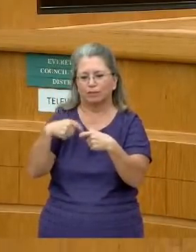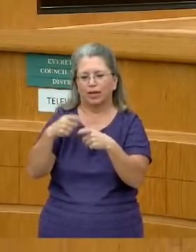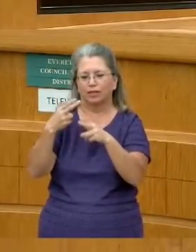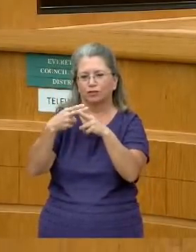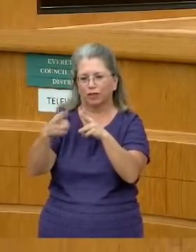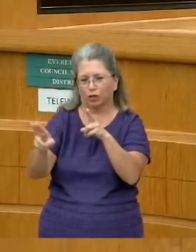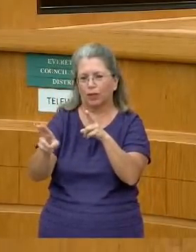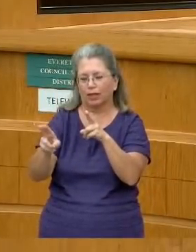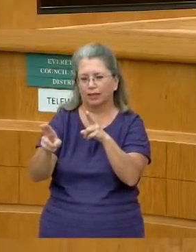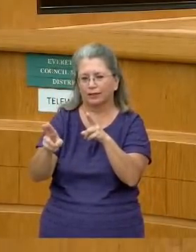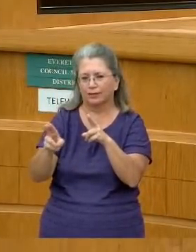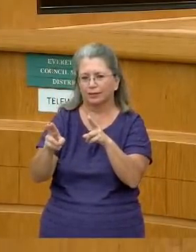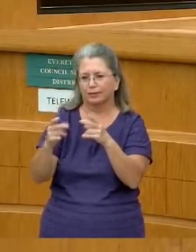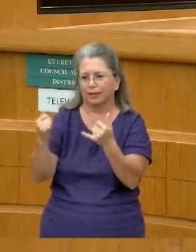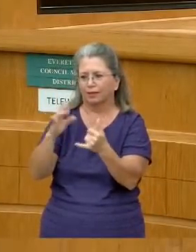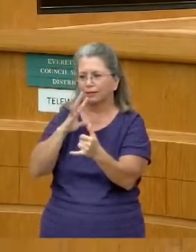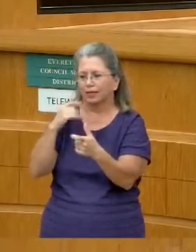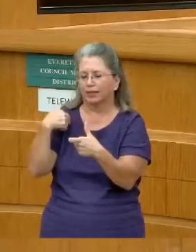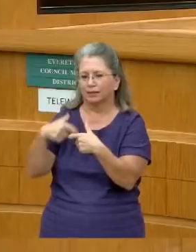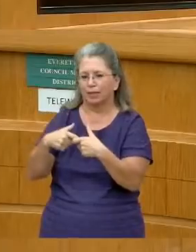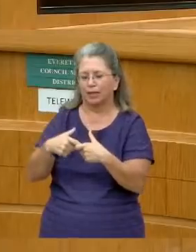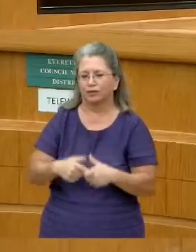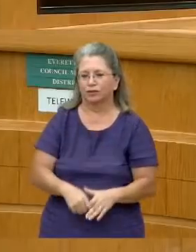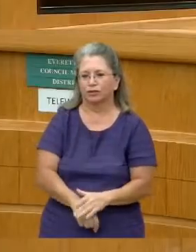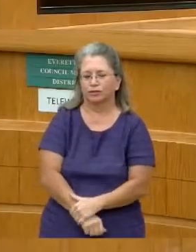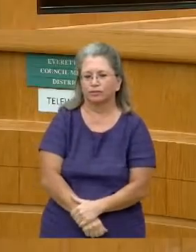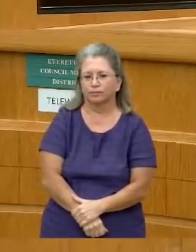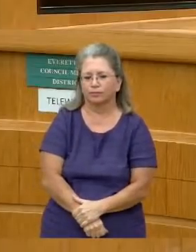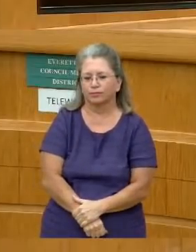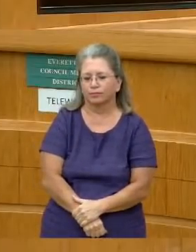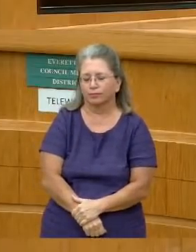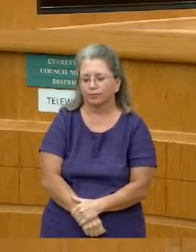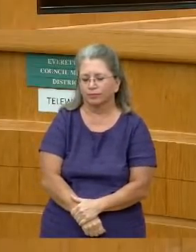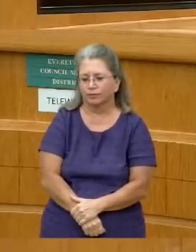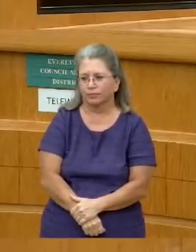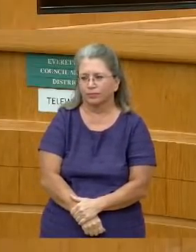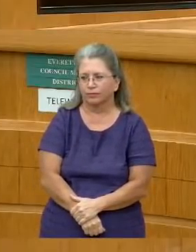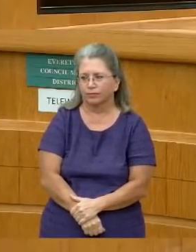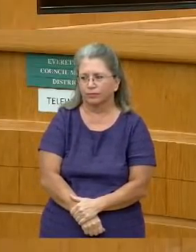quickly porque estoy tan preocupada.